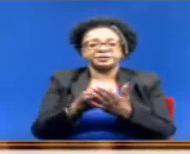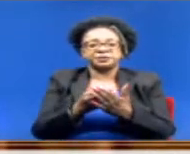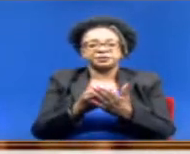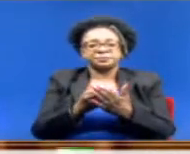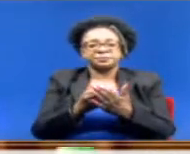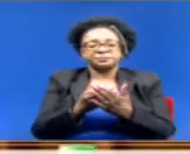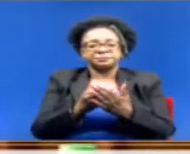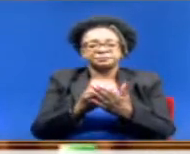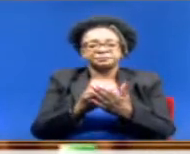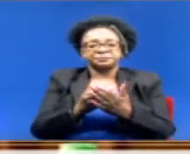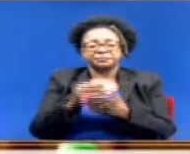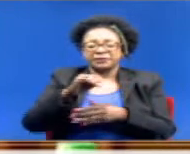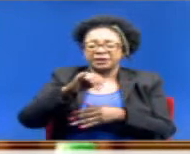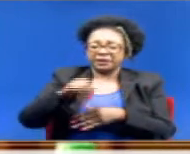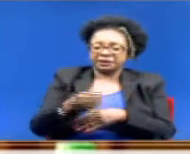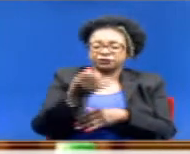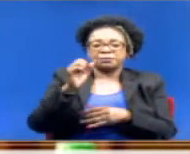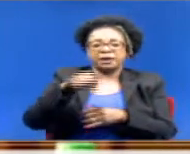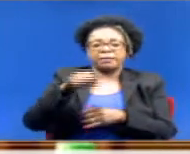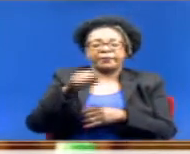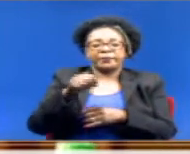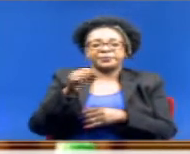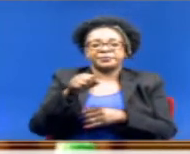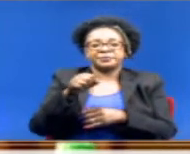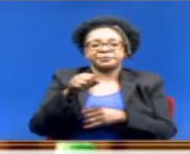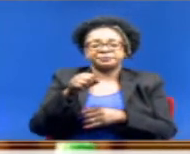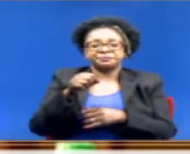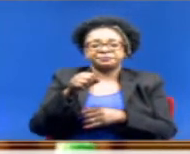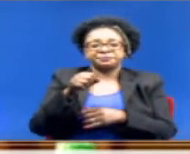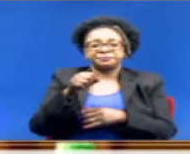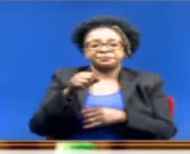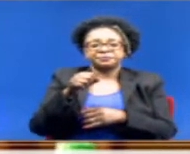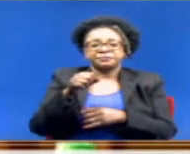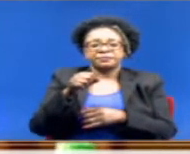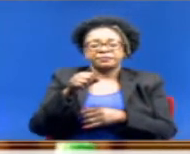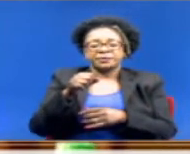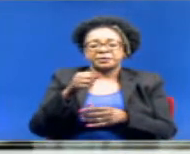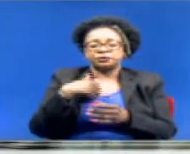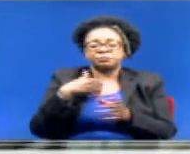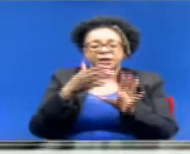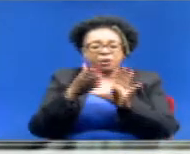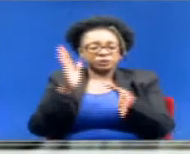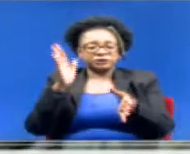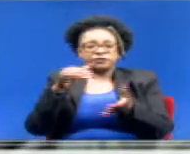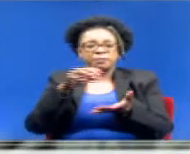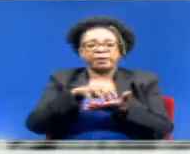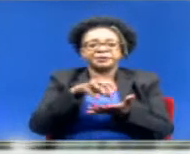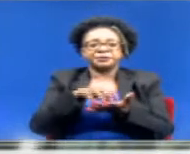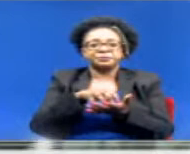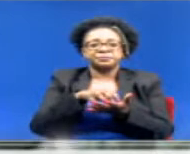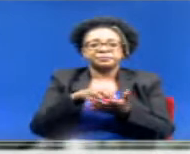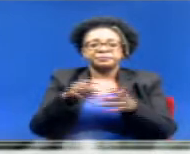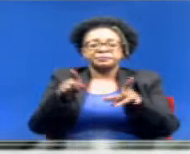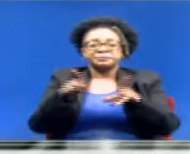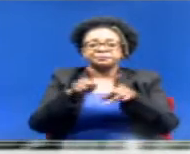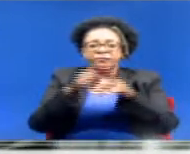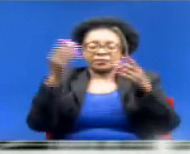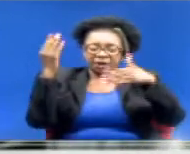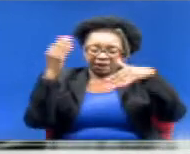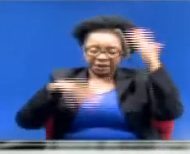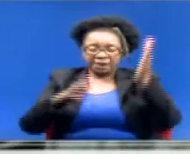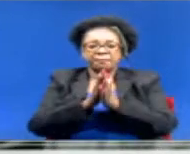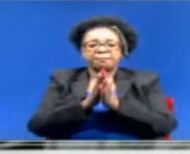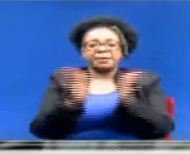just to be able to you know, get acquittal or something like that. As a career public servant, even